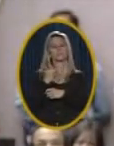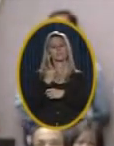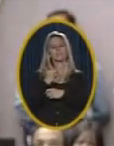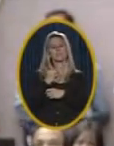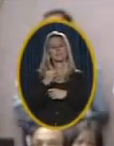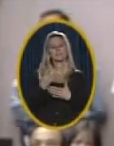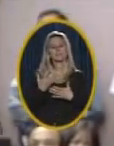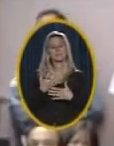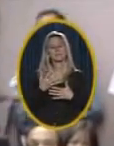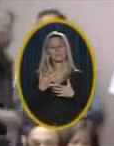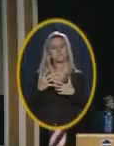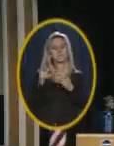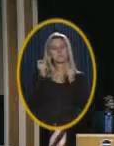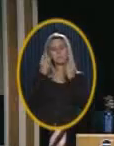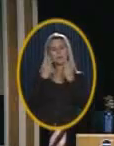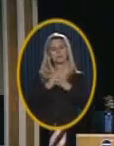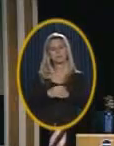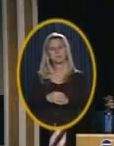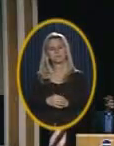vehicle?